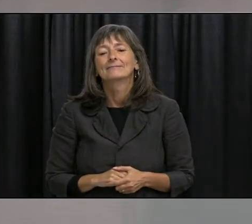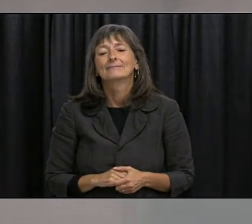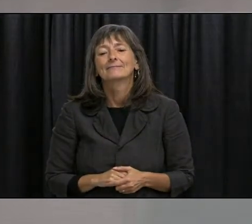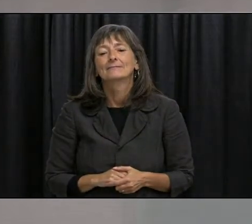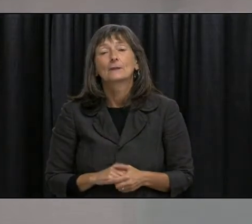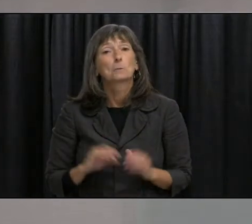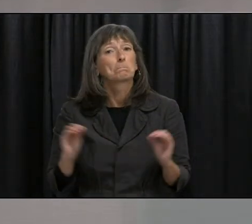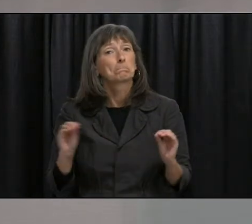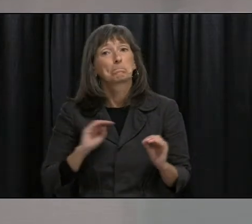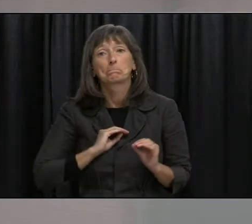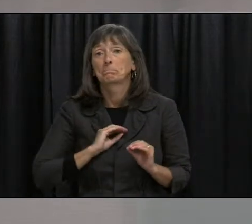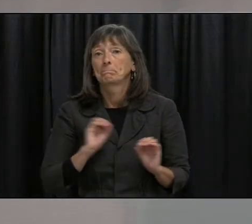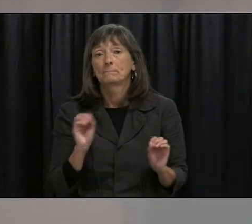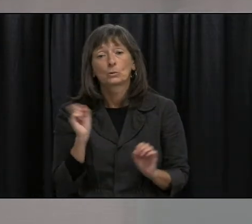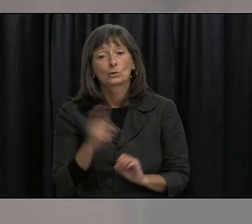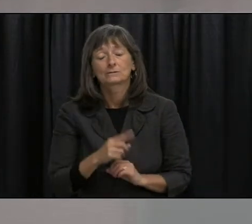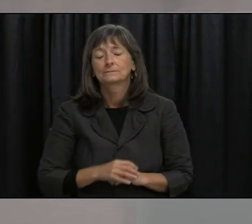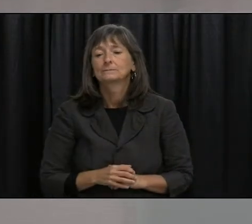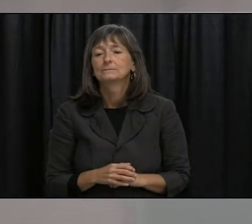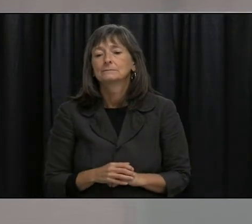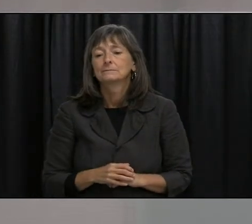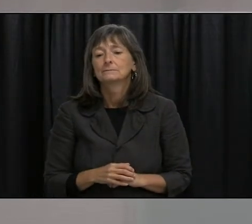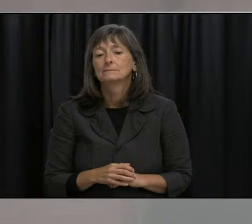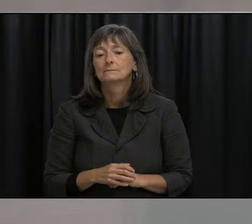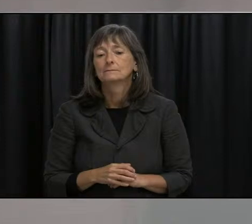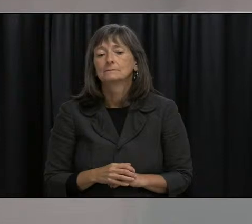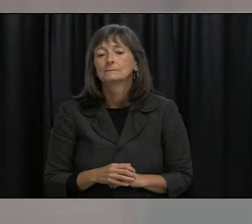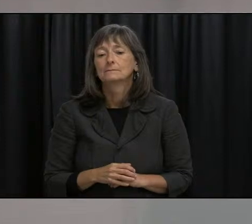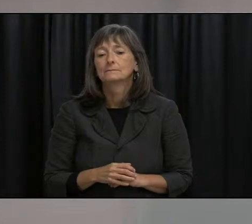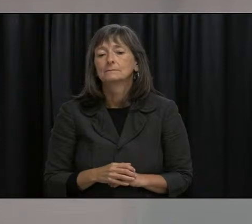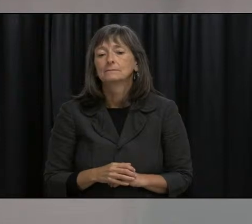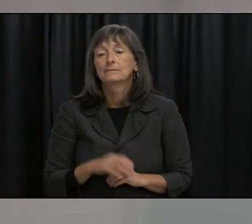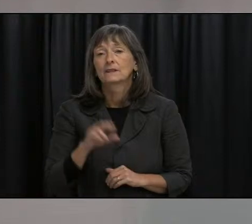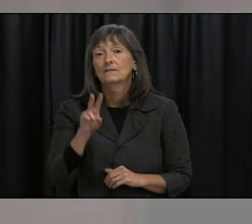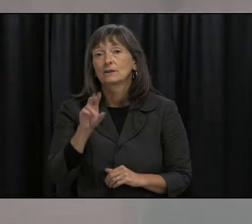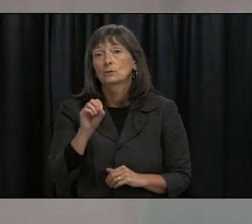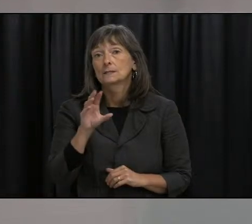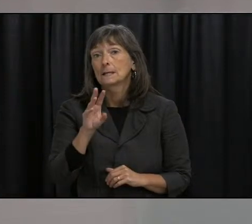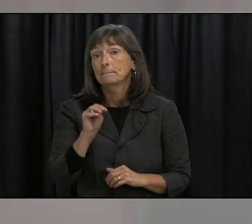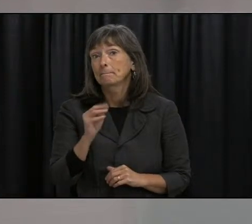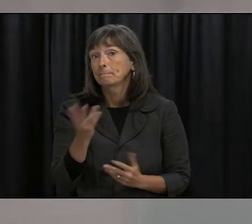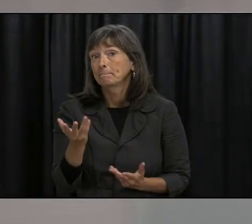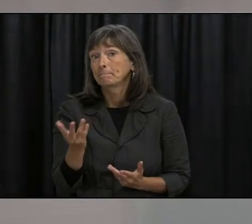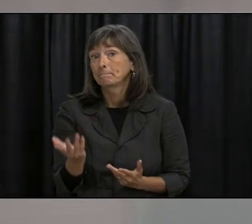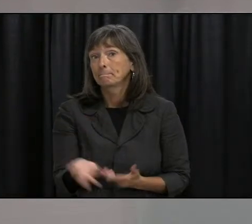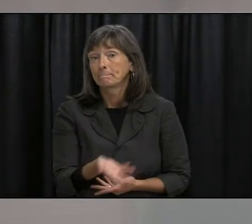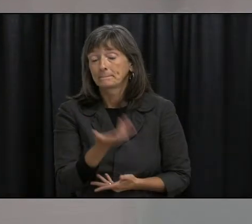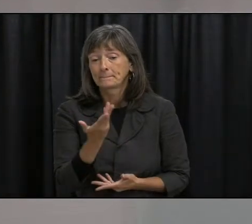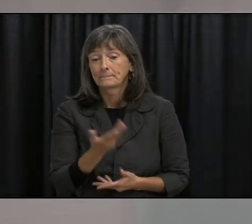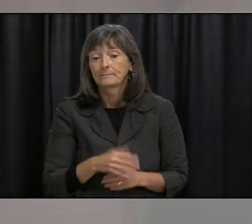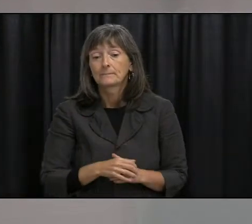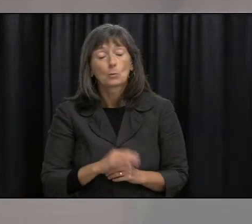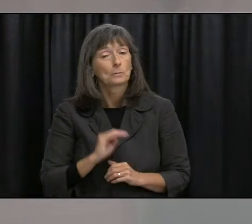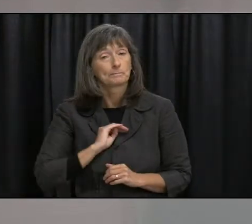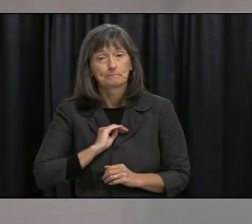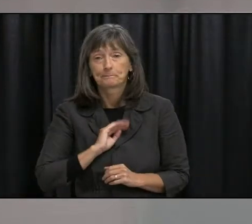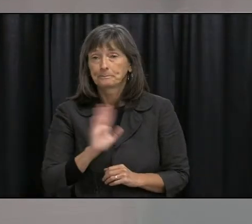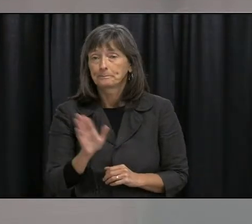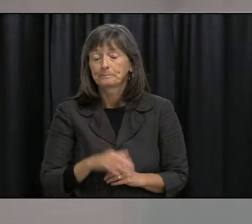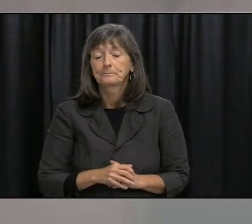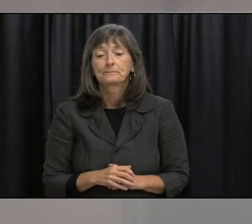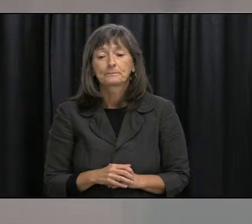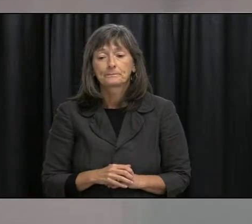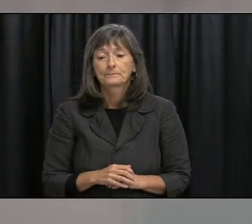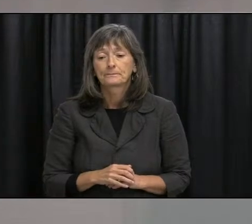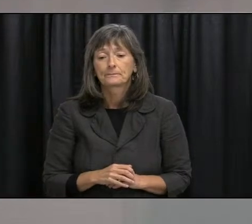No more questions from me. Thanks. Thank you, Peter. Brian Medore, VOCM News. Please go ahead. I'm fine, thanks.